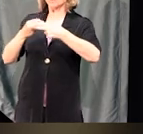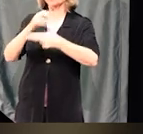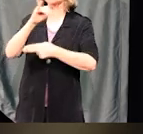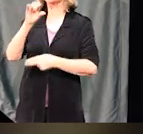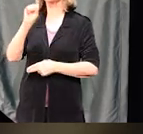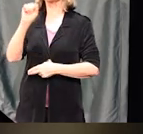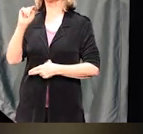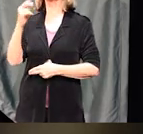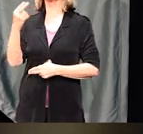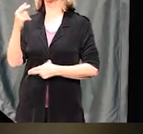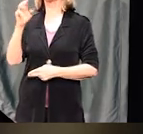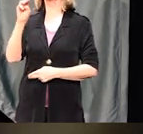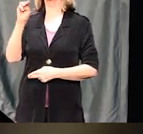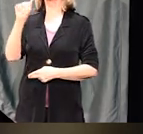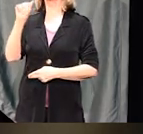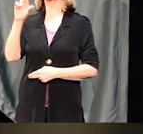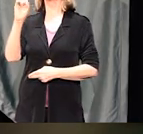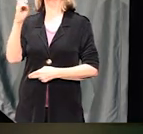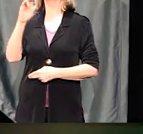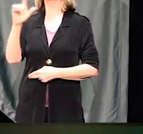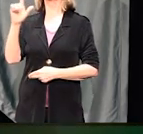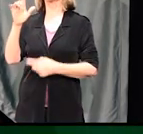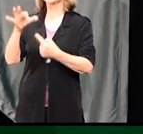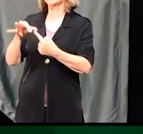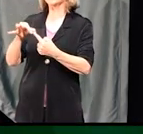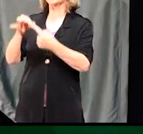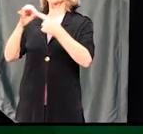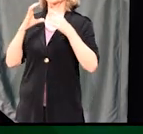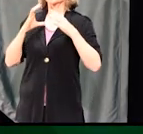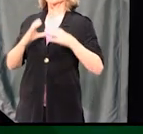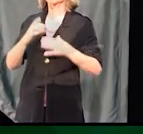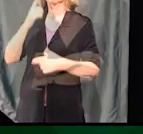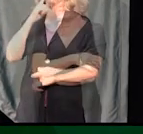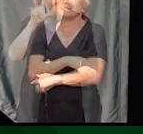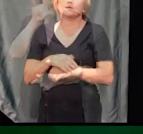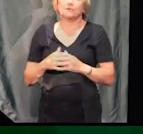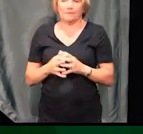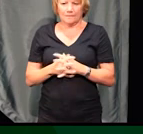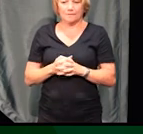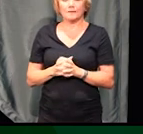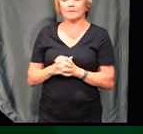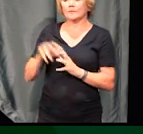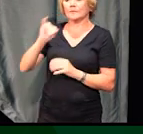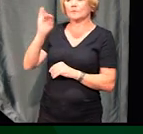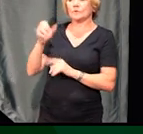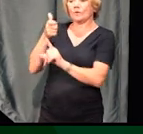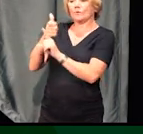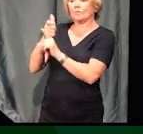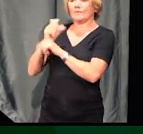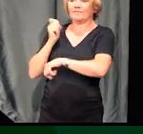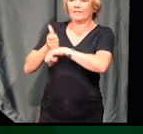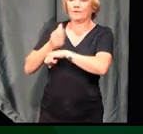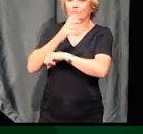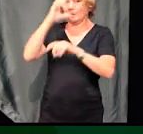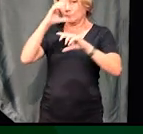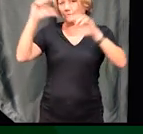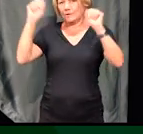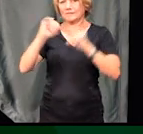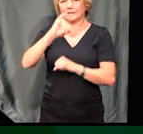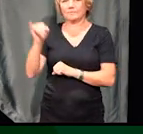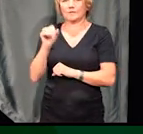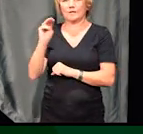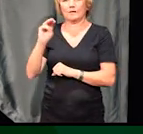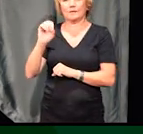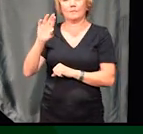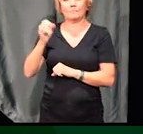Joseph A. Marshall the Distinguished Citizen for 2020. Joe is the founder and president of J. Marshall